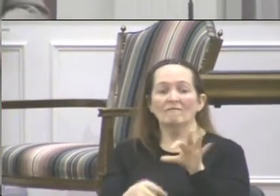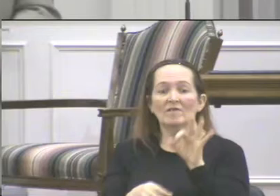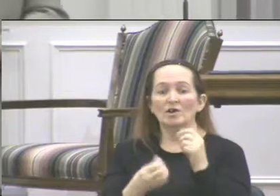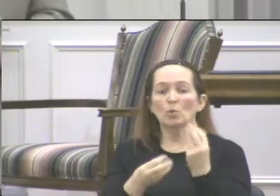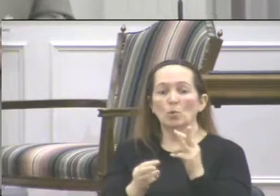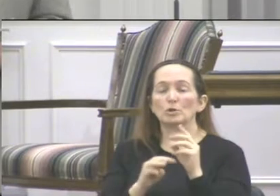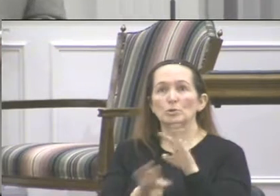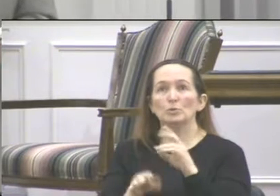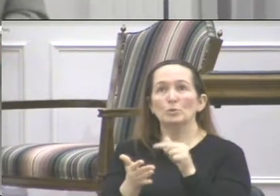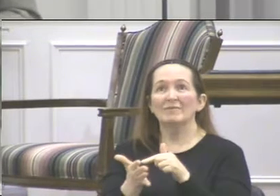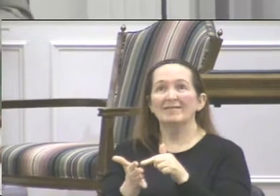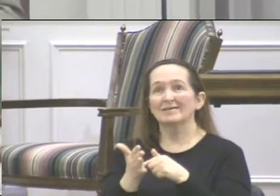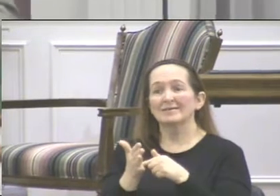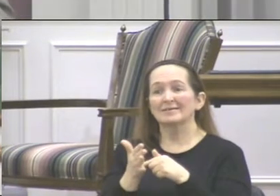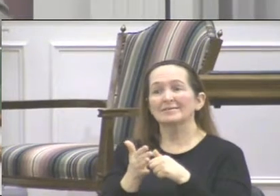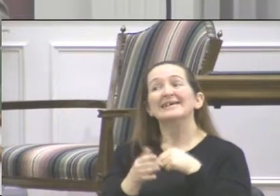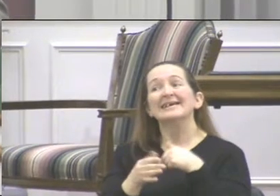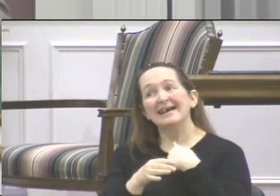God.